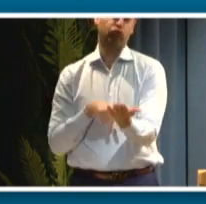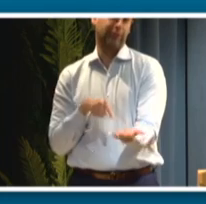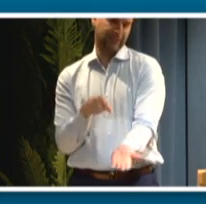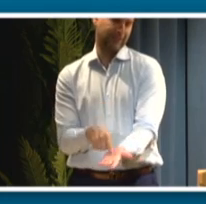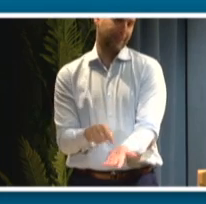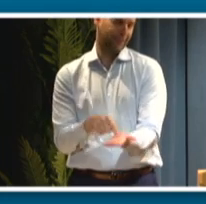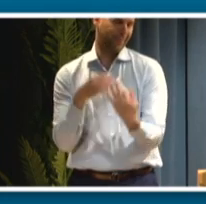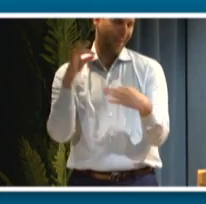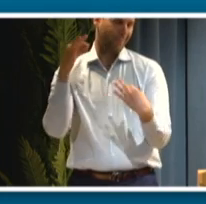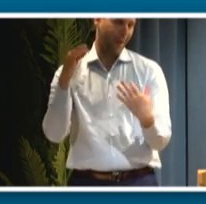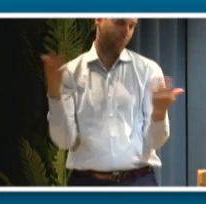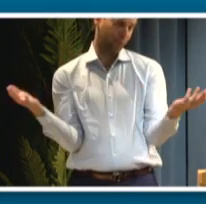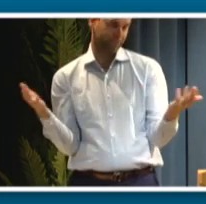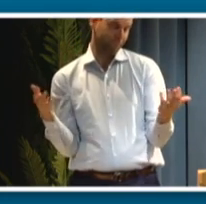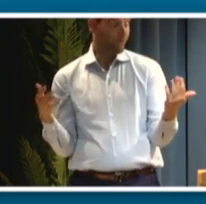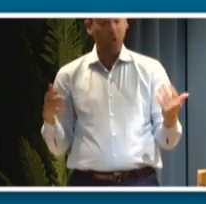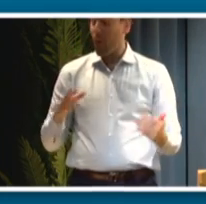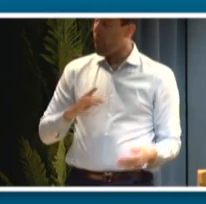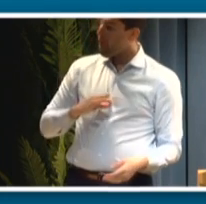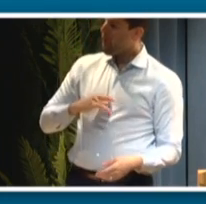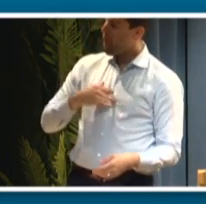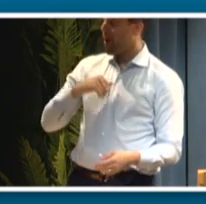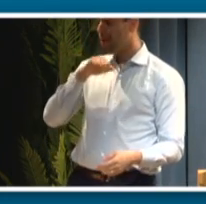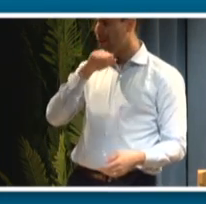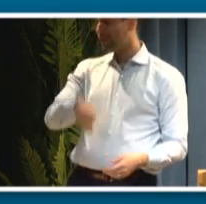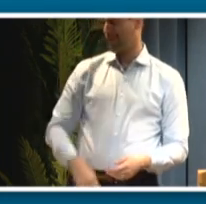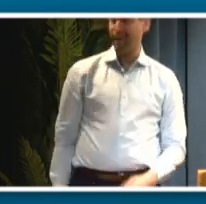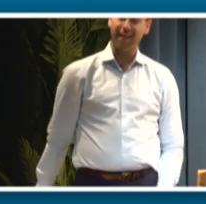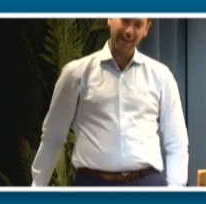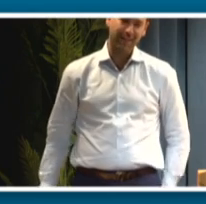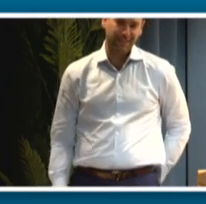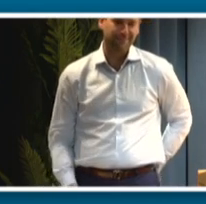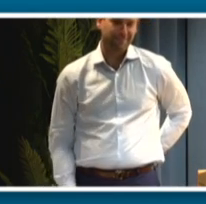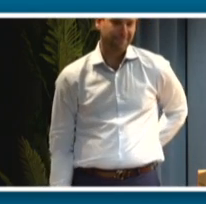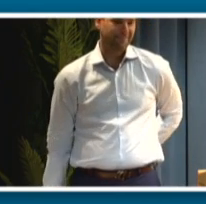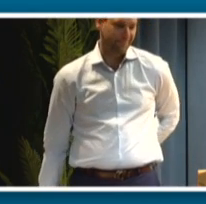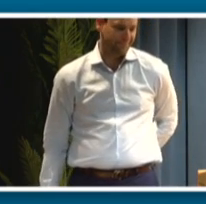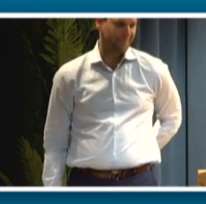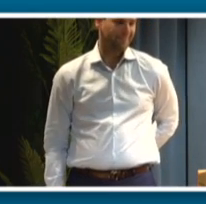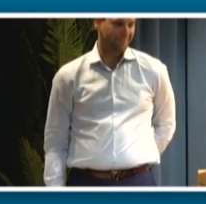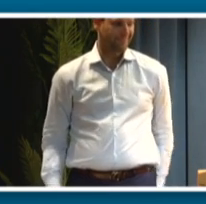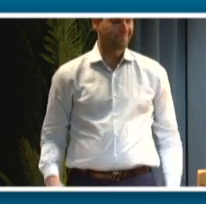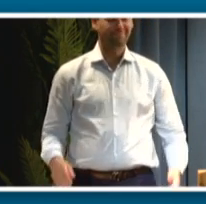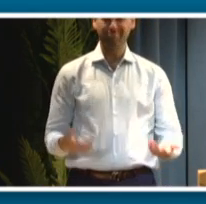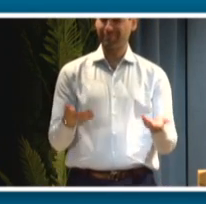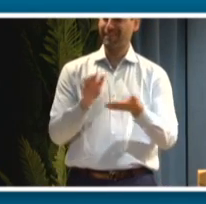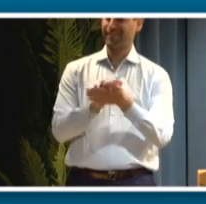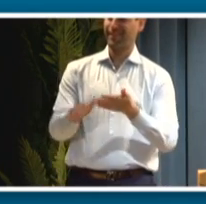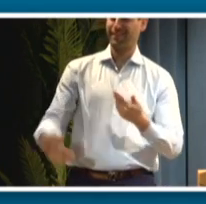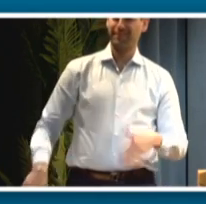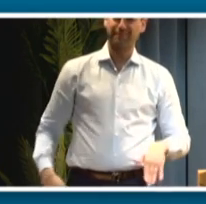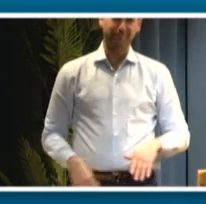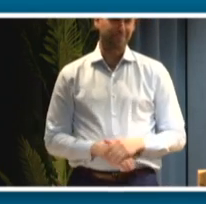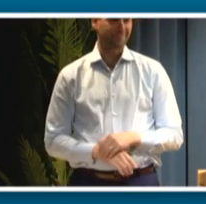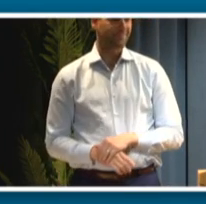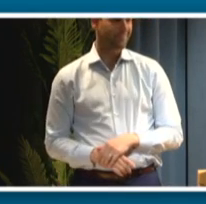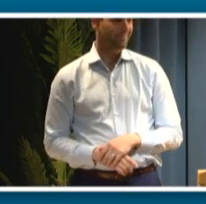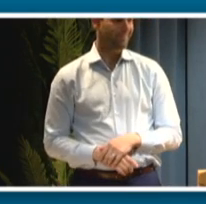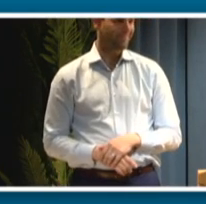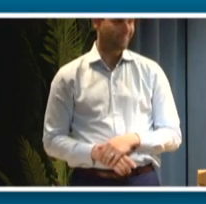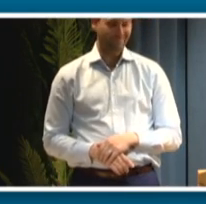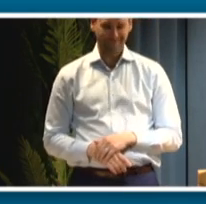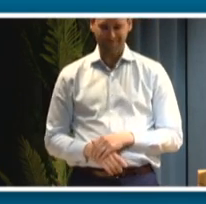it. Snap. Or something. Nice. Nice. Hey, well, man. Your ticket's still ticking.